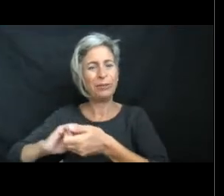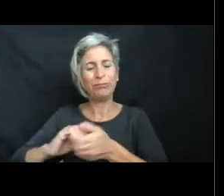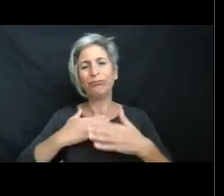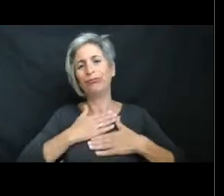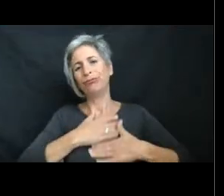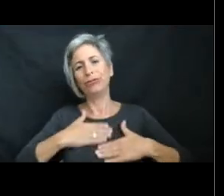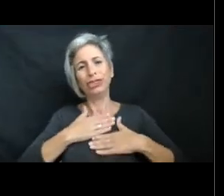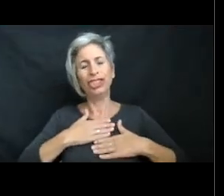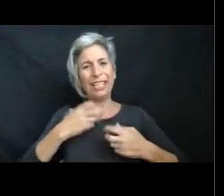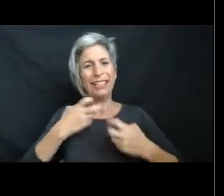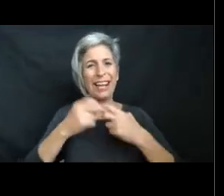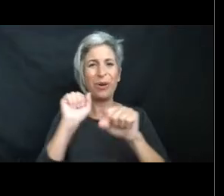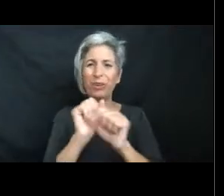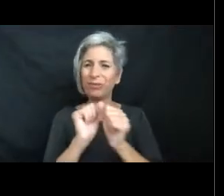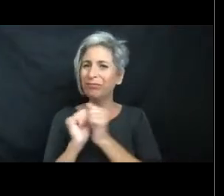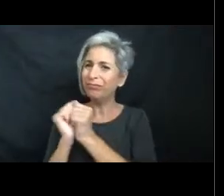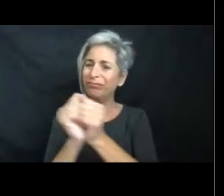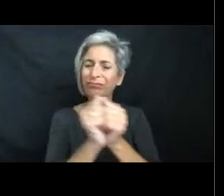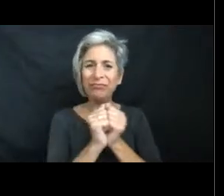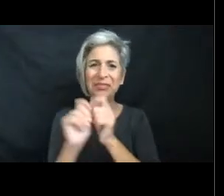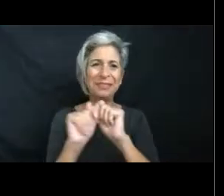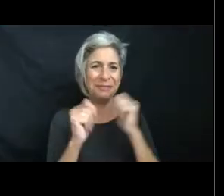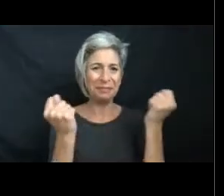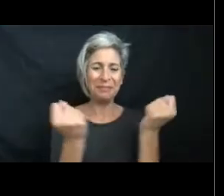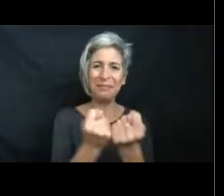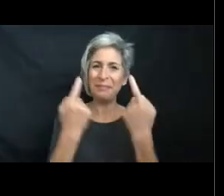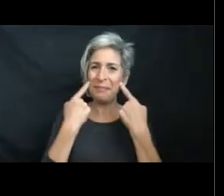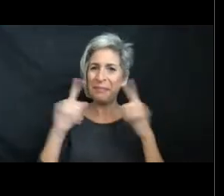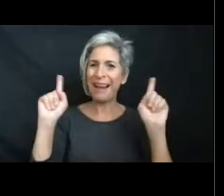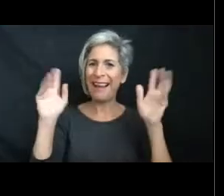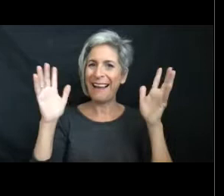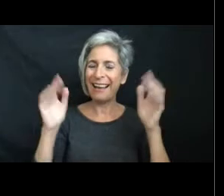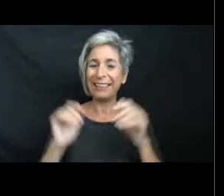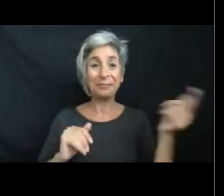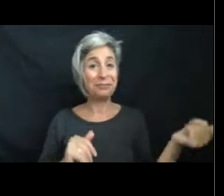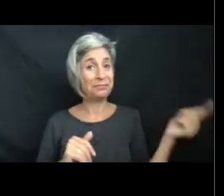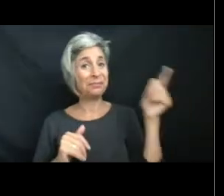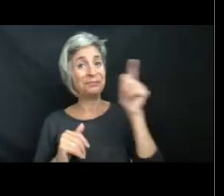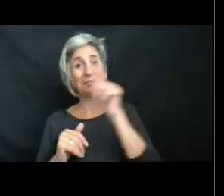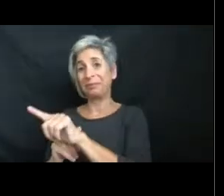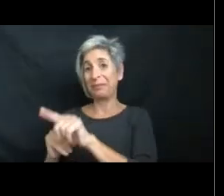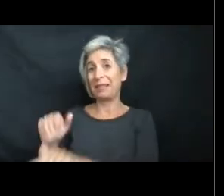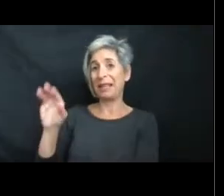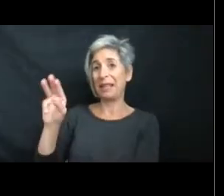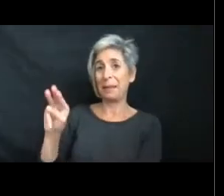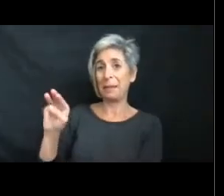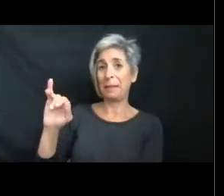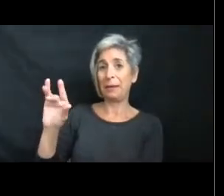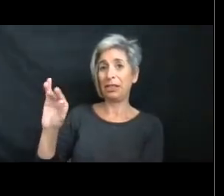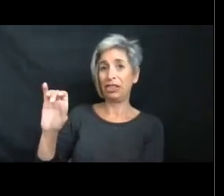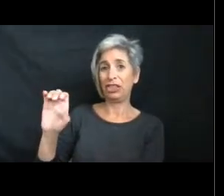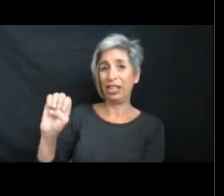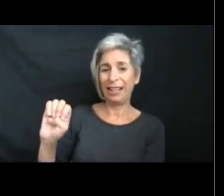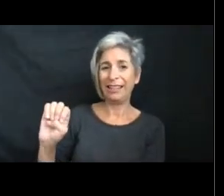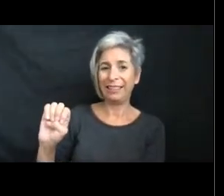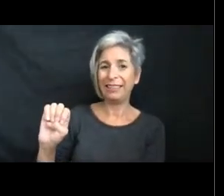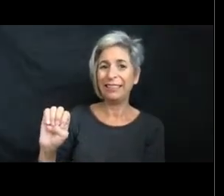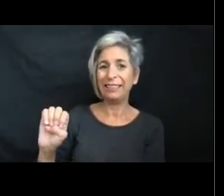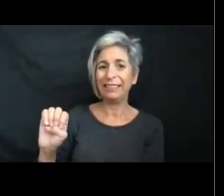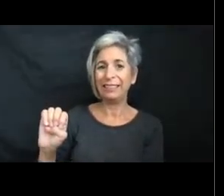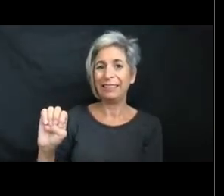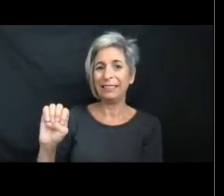of our Sages team. And with that, I'll go ahead and turn it over to Michelle Palacios, who will take us from here. Thank